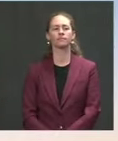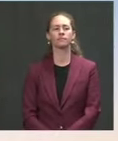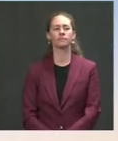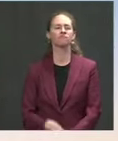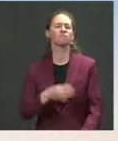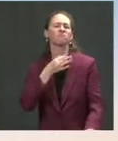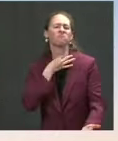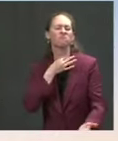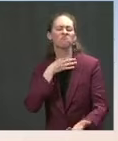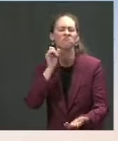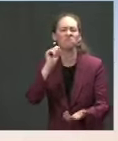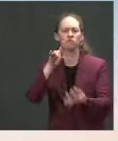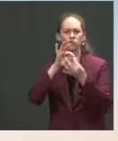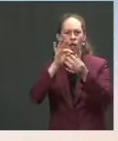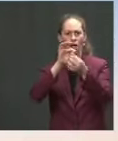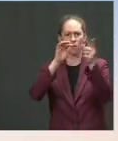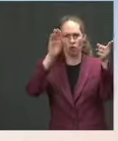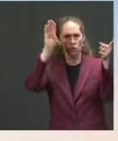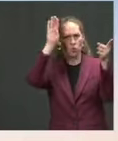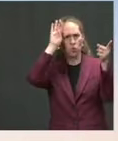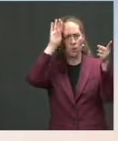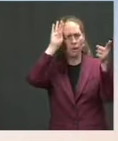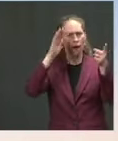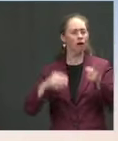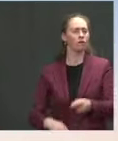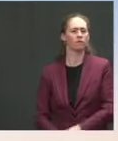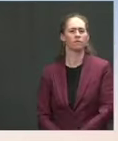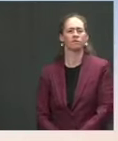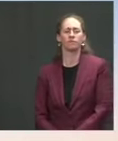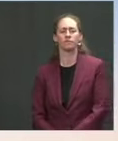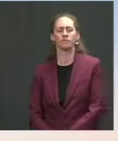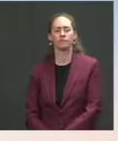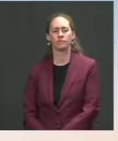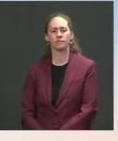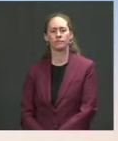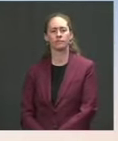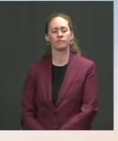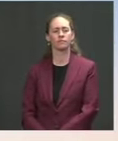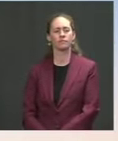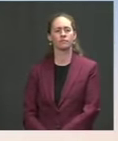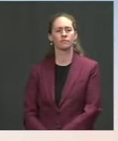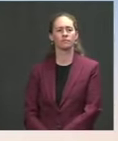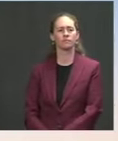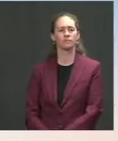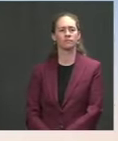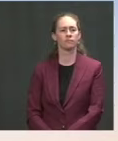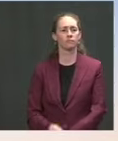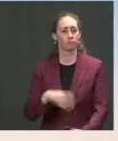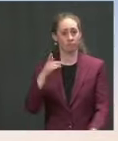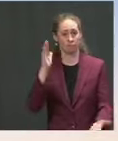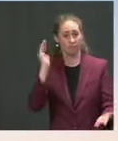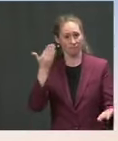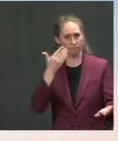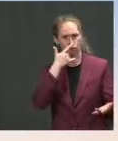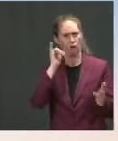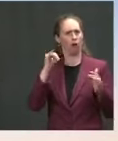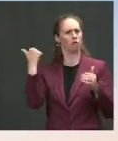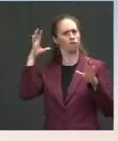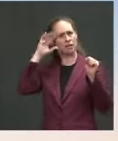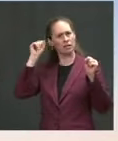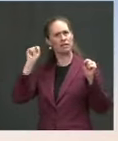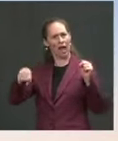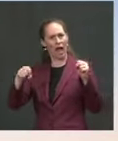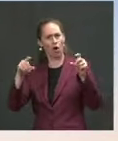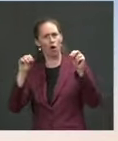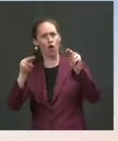Congresswoman Salazar says that the administration could turn the internet back on for Cubans within minutes. I guess there's just technology